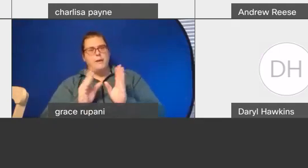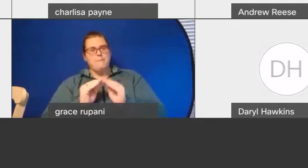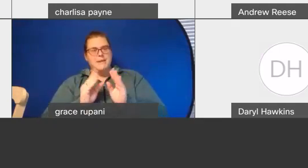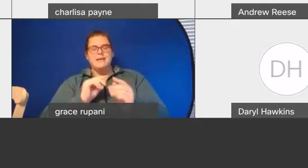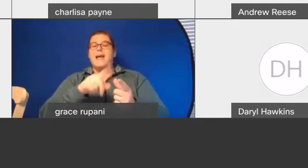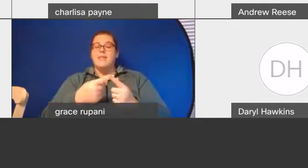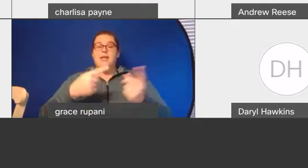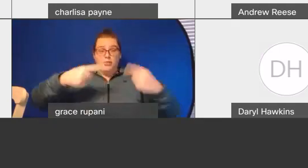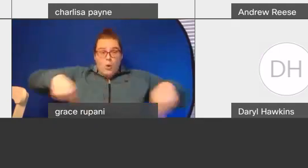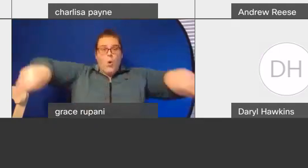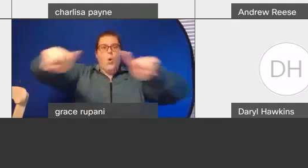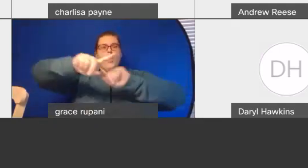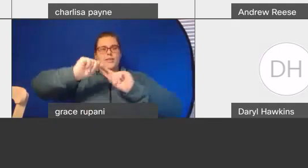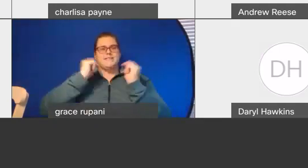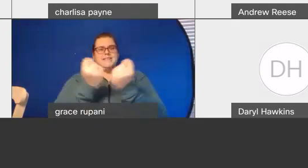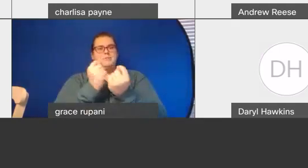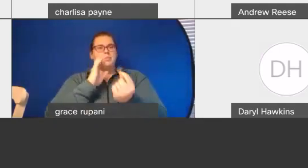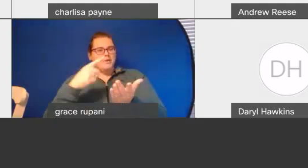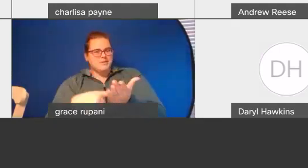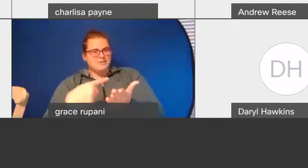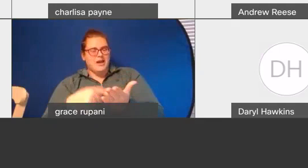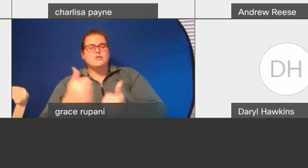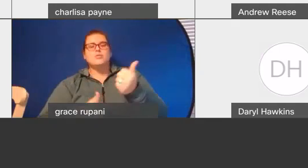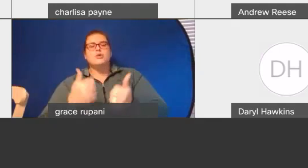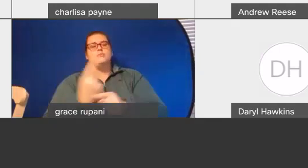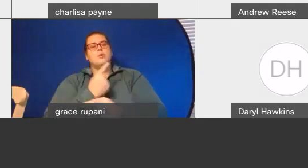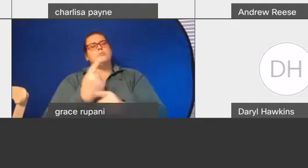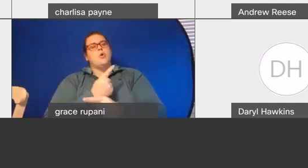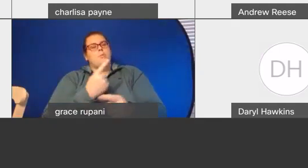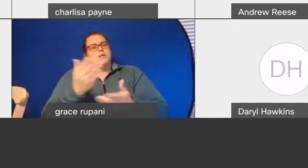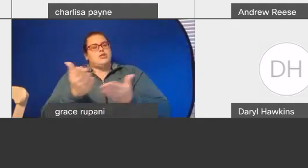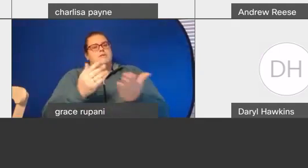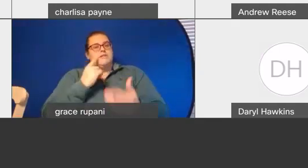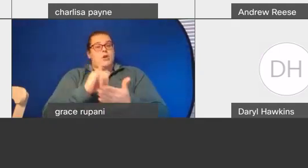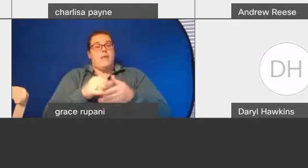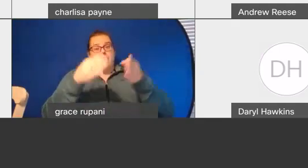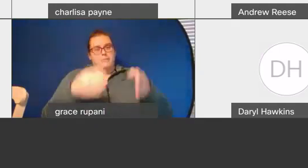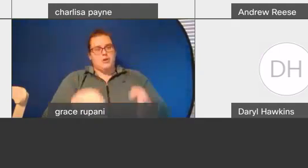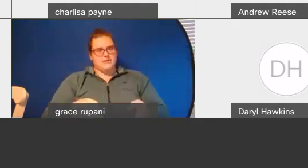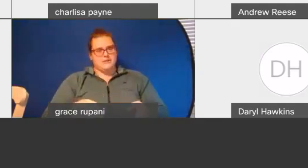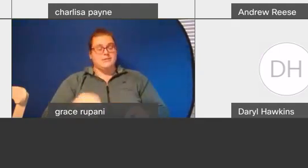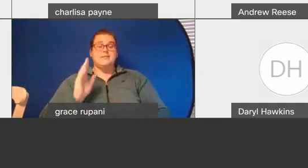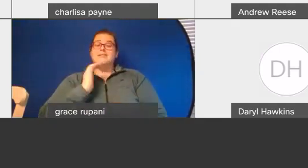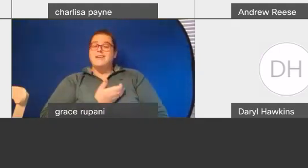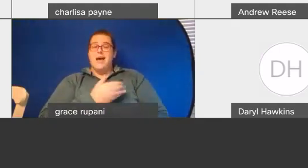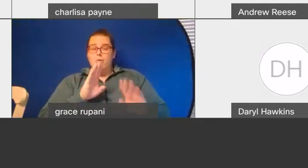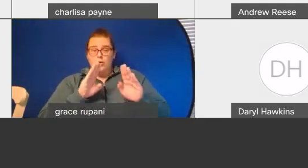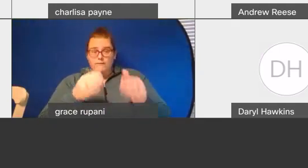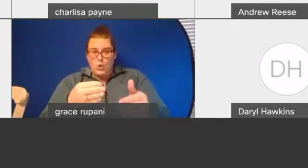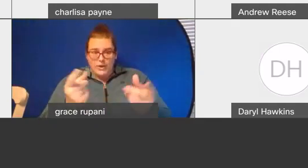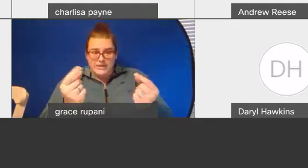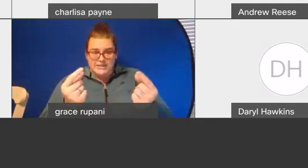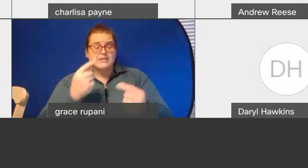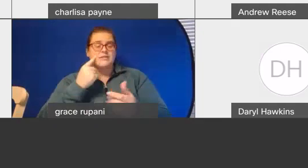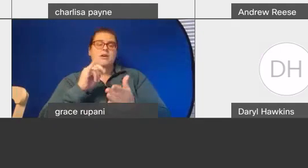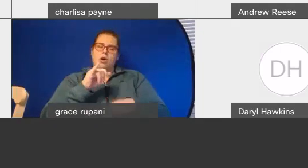team about which are the most appropriate services for the person. The focus that we would have is on the